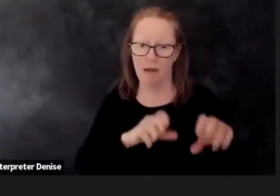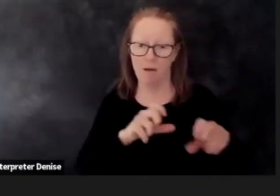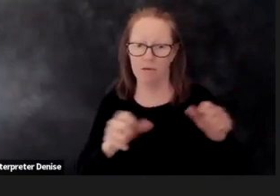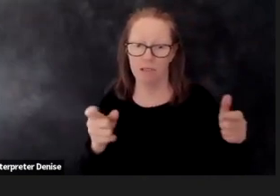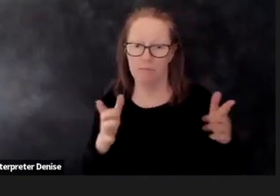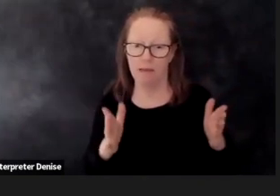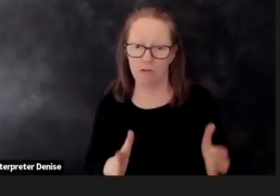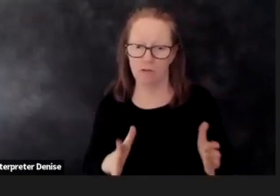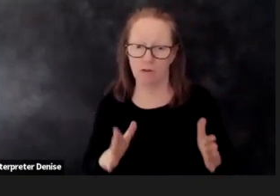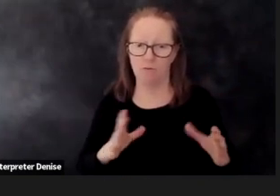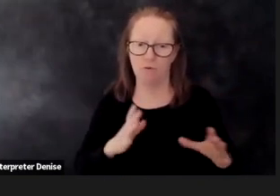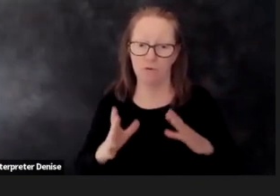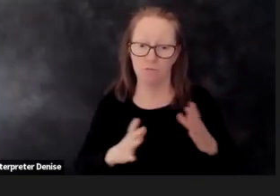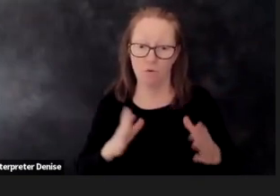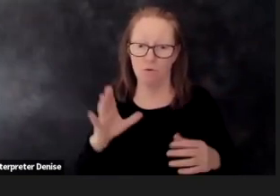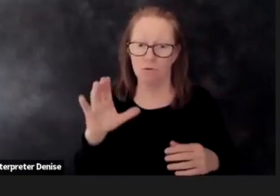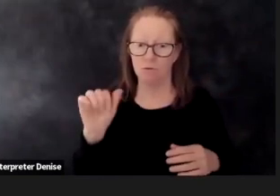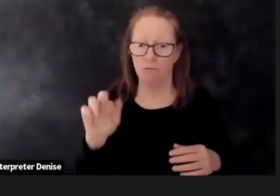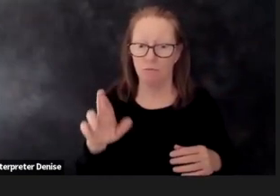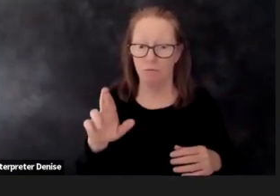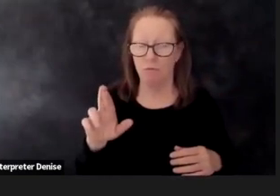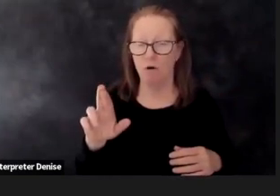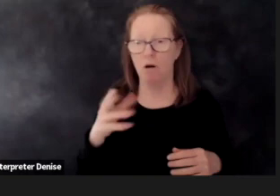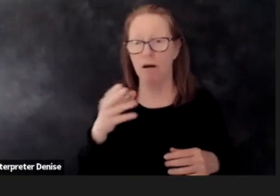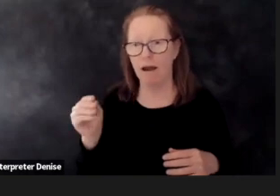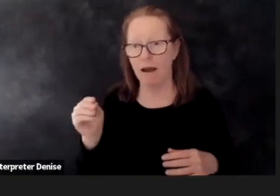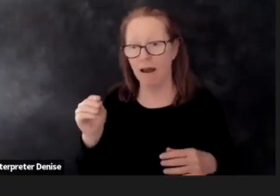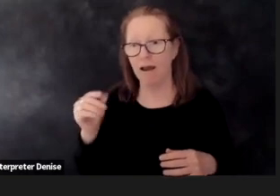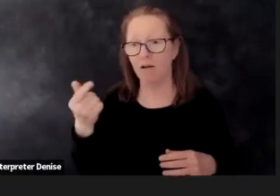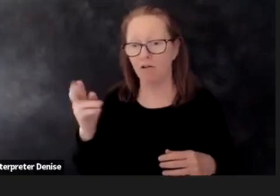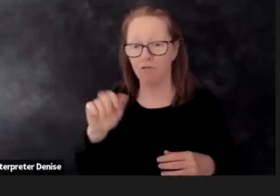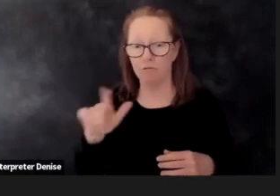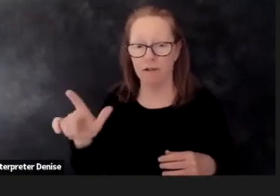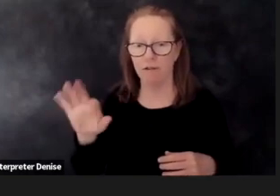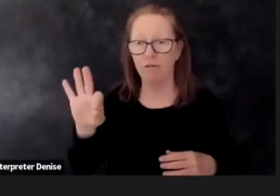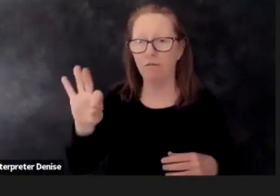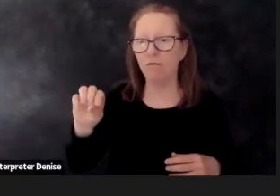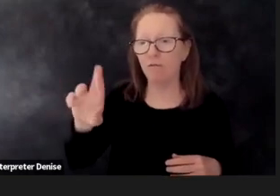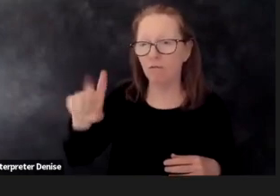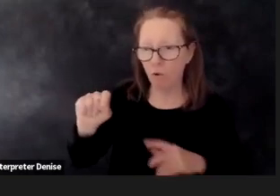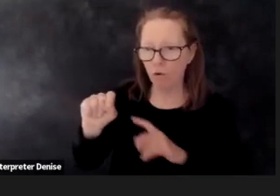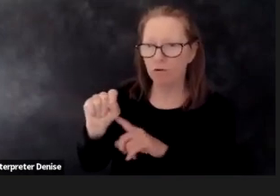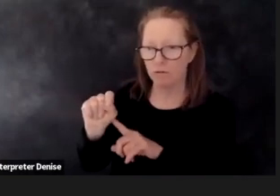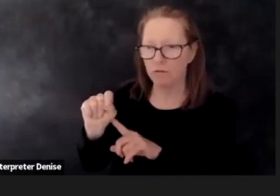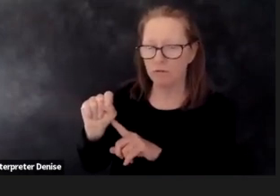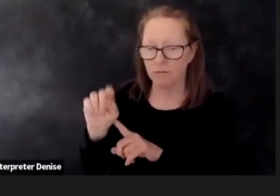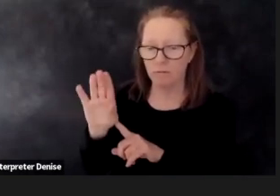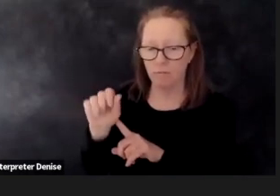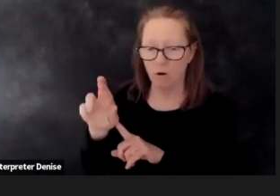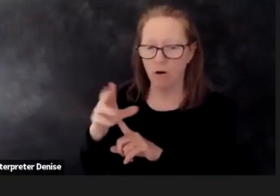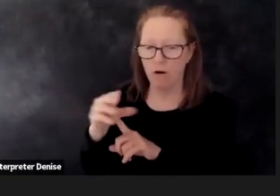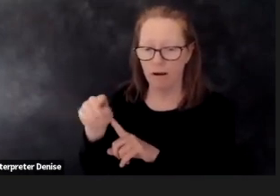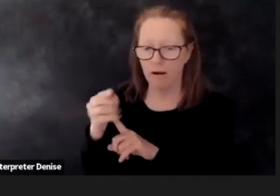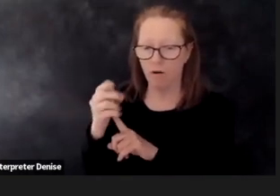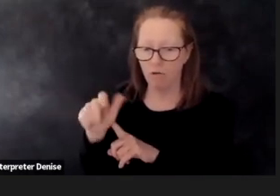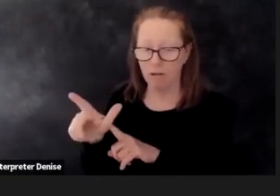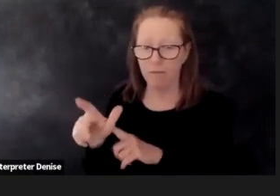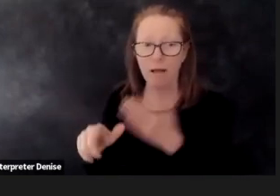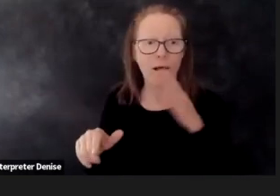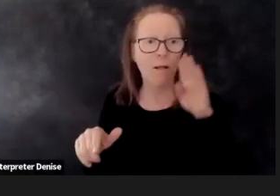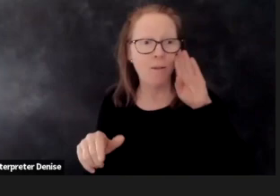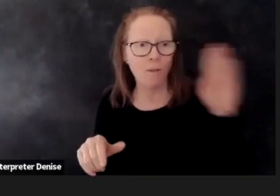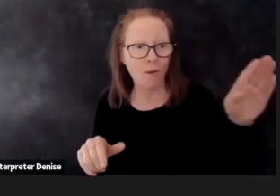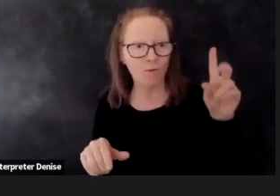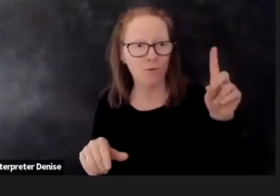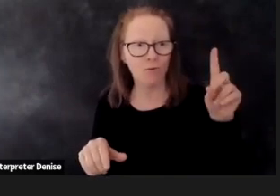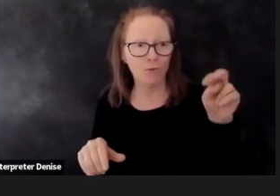and Grill. We're going to be doing a lot of things in the community as well. And I'd like to say hello to Donna Scott, one of the originators back